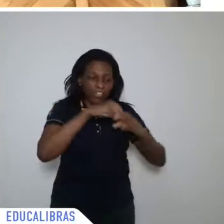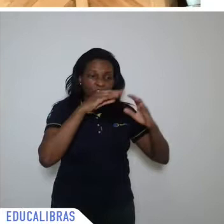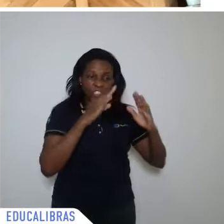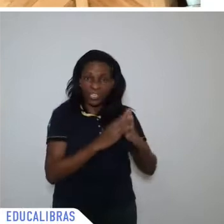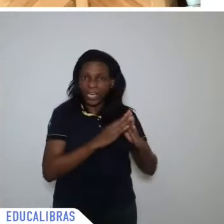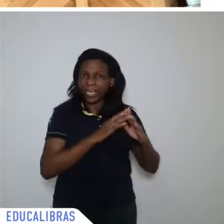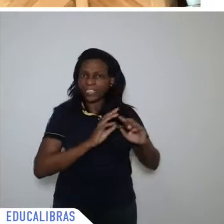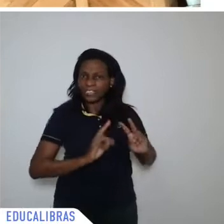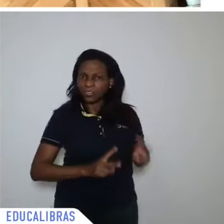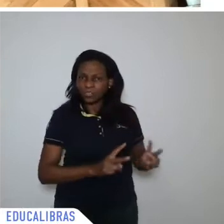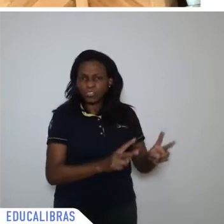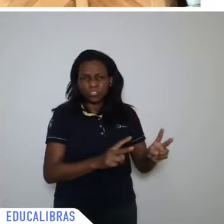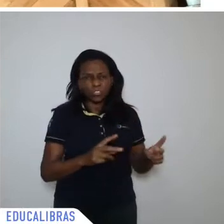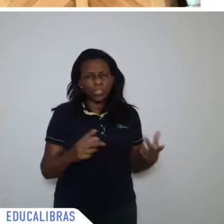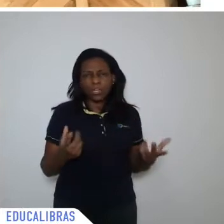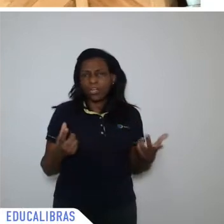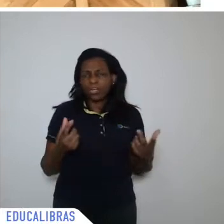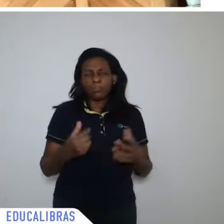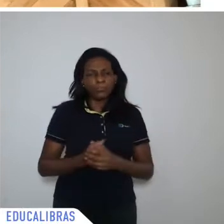This would mean